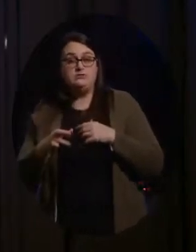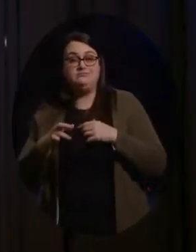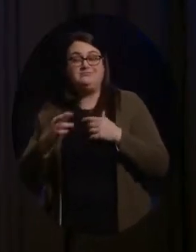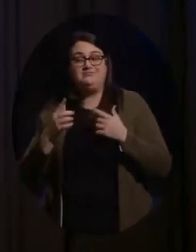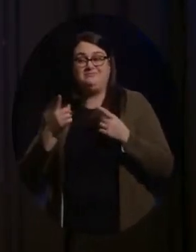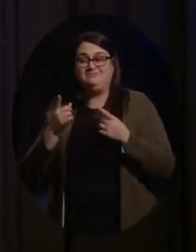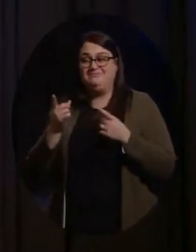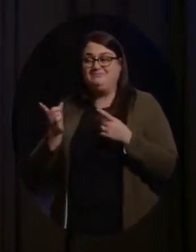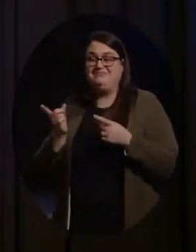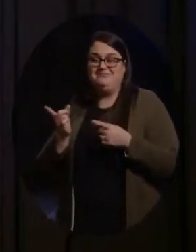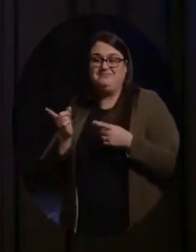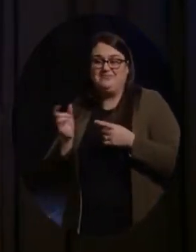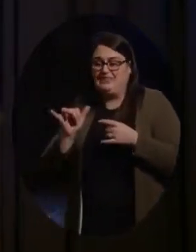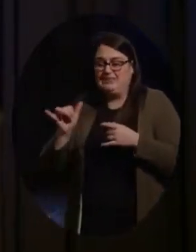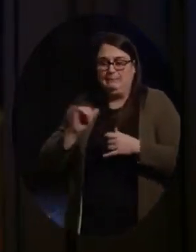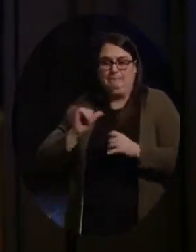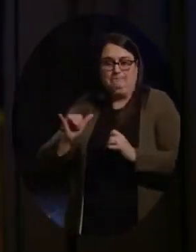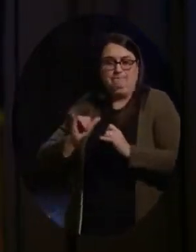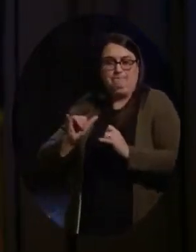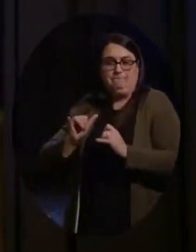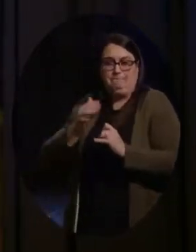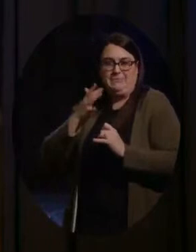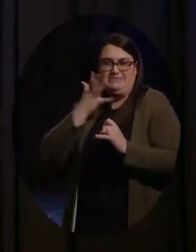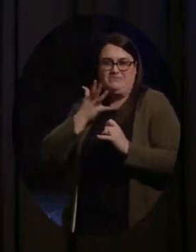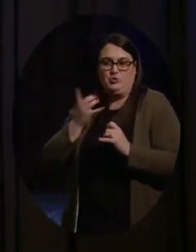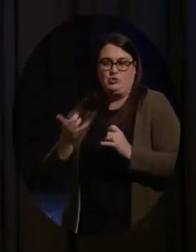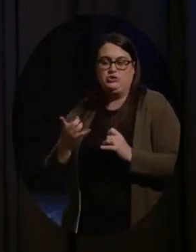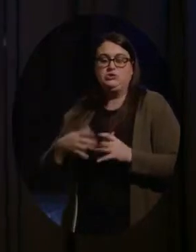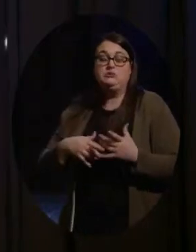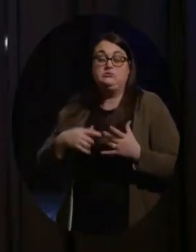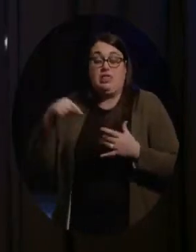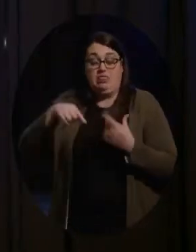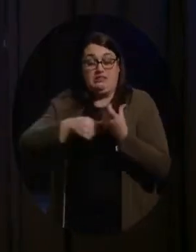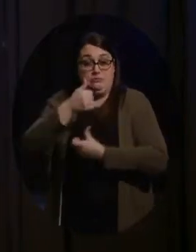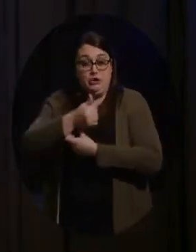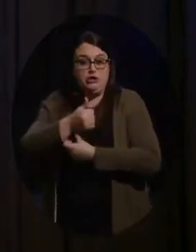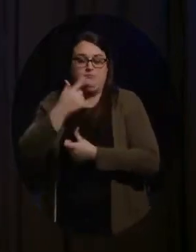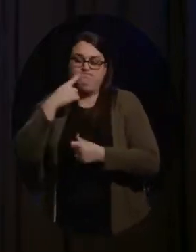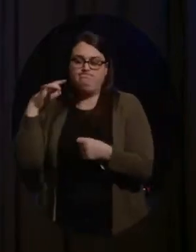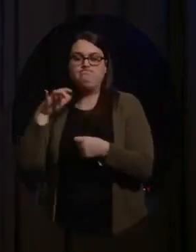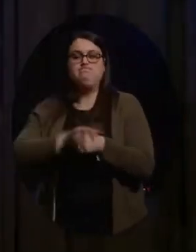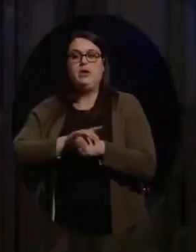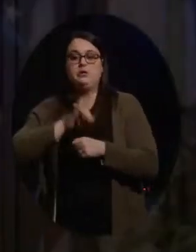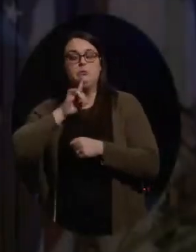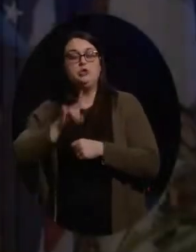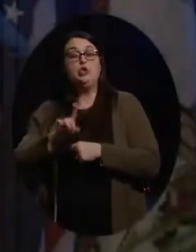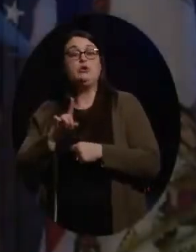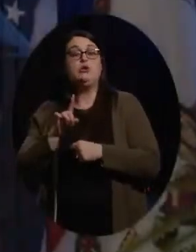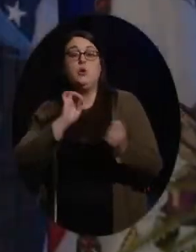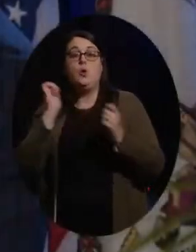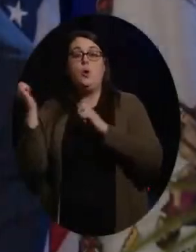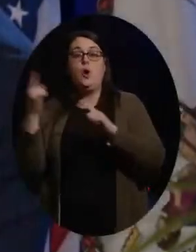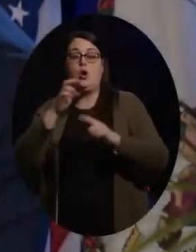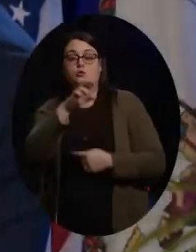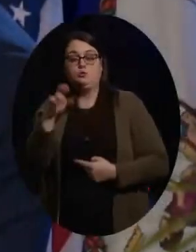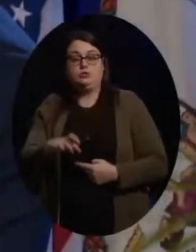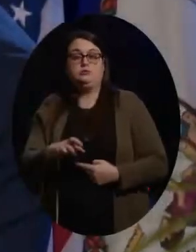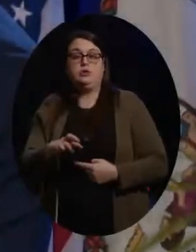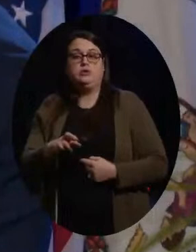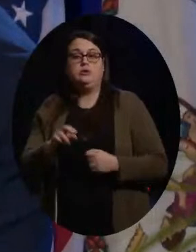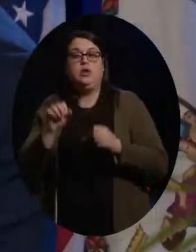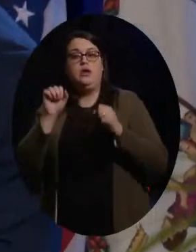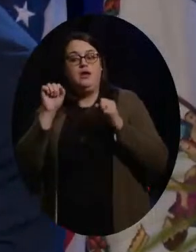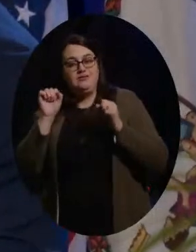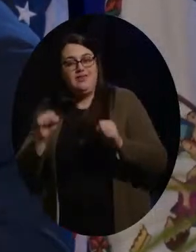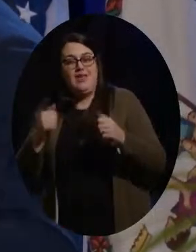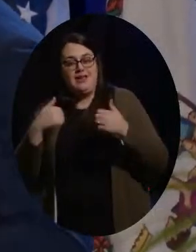very same boat. This administration is committed to ensuring that all Richmonders are